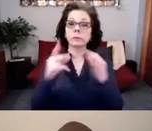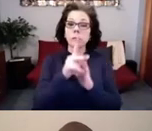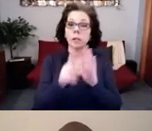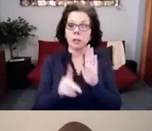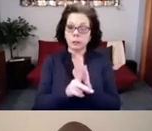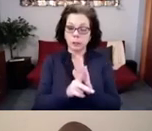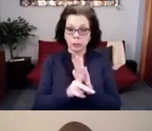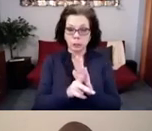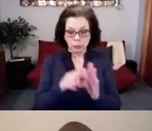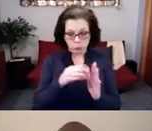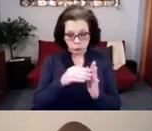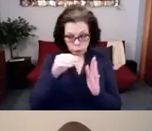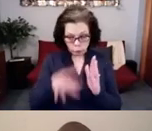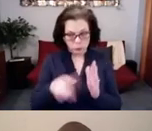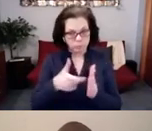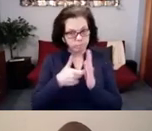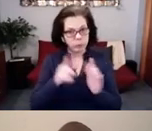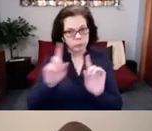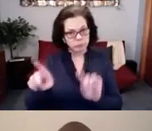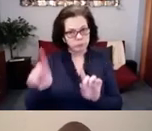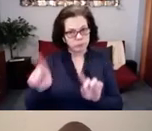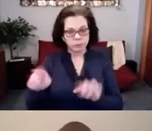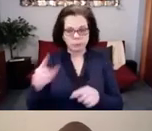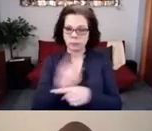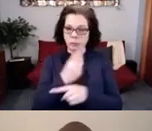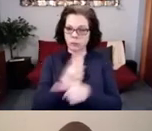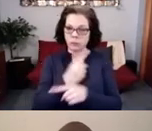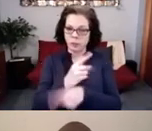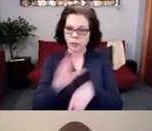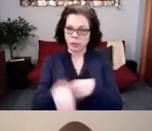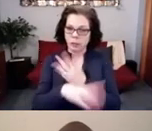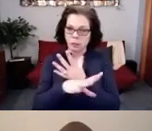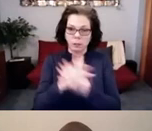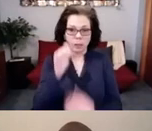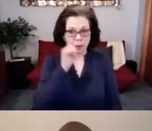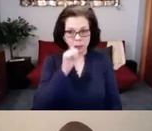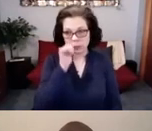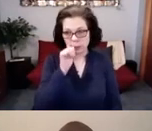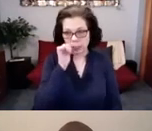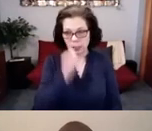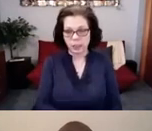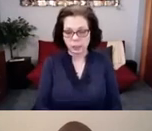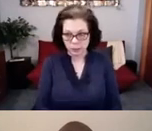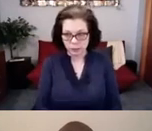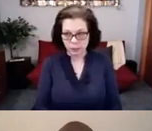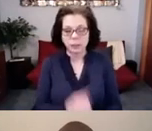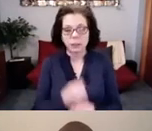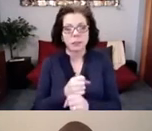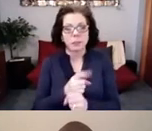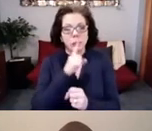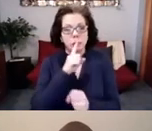have regular attendance and attend remote learning classes each and every day, and making sure that they're getting to all